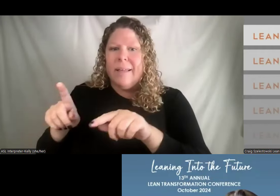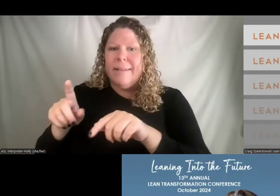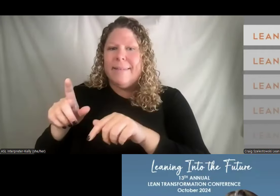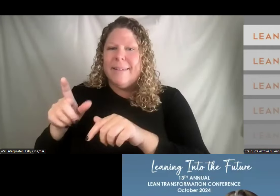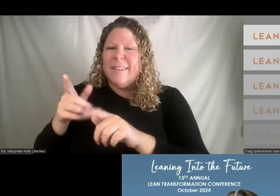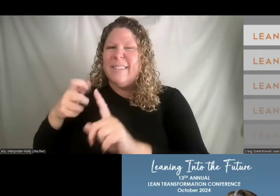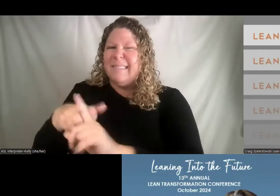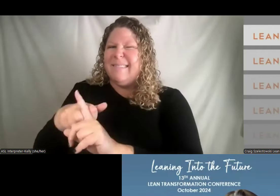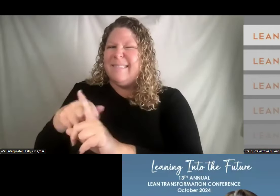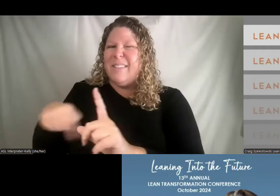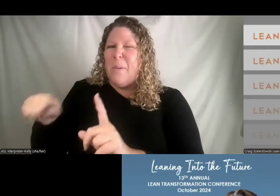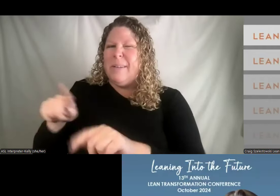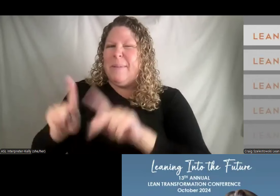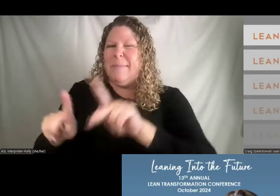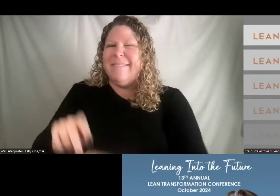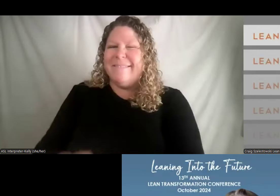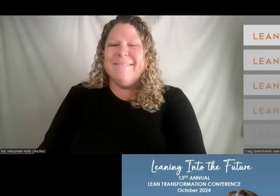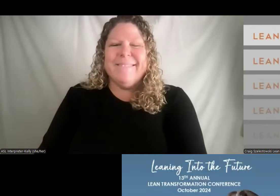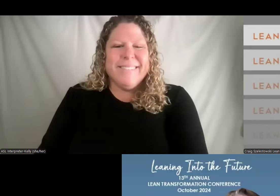want to start with.